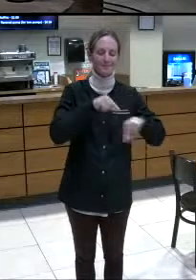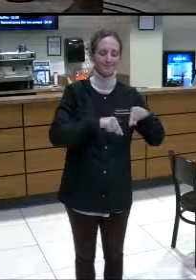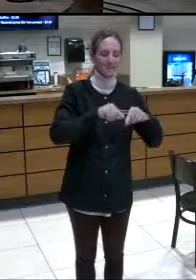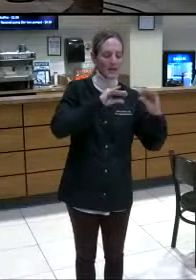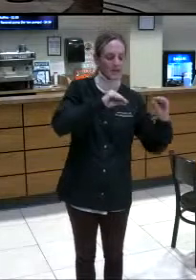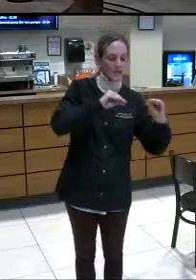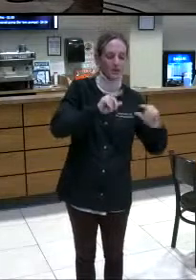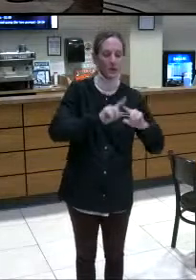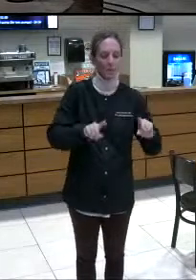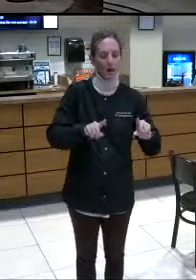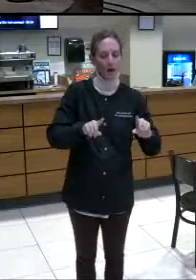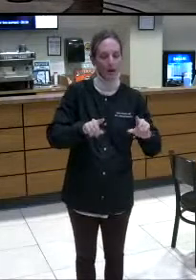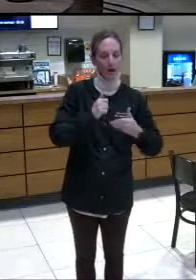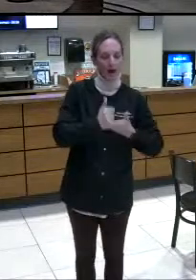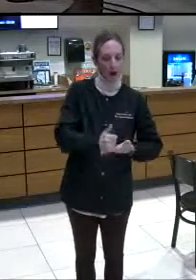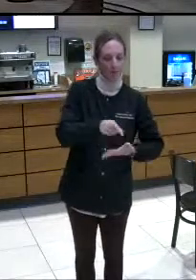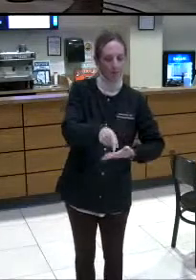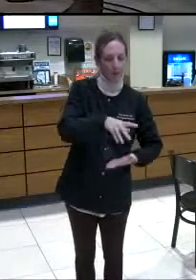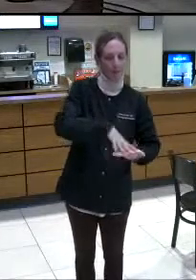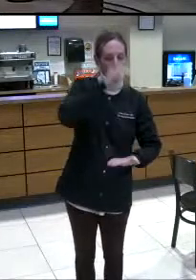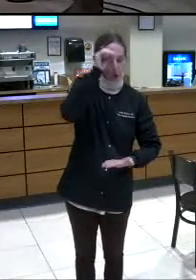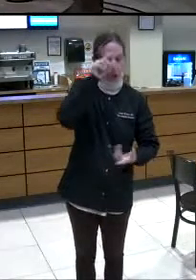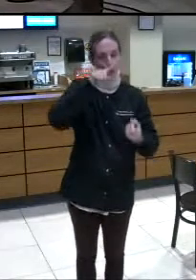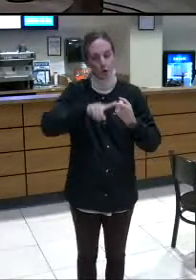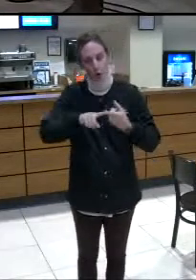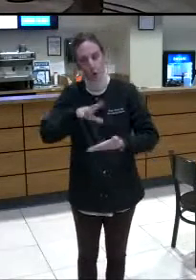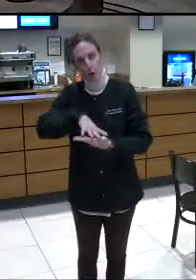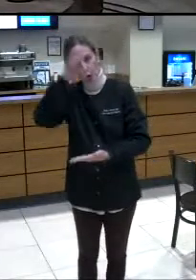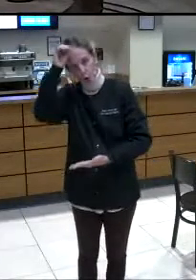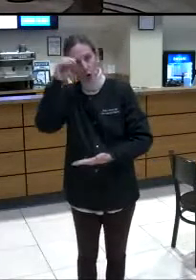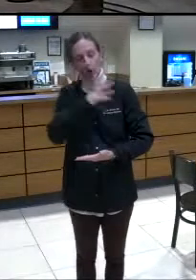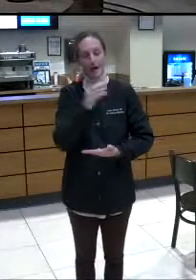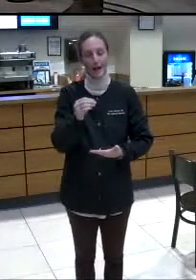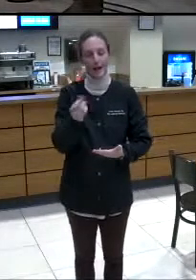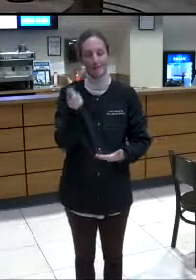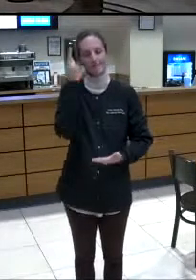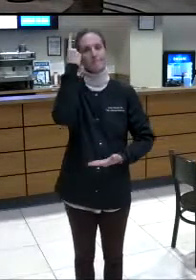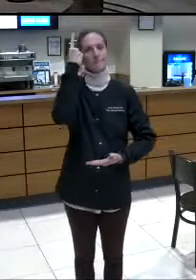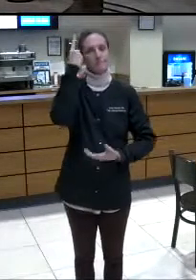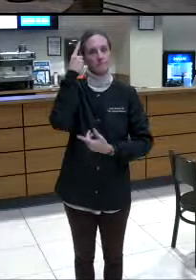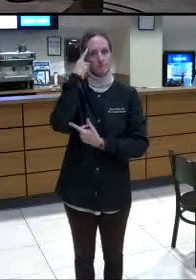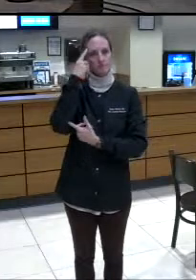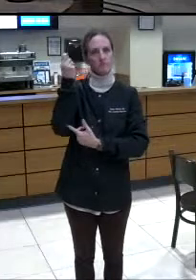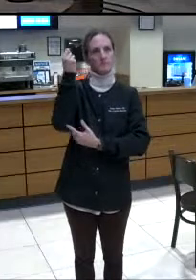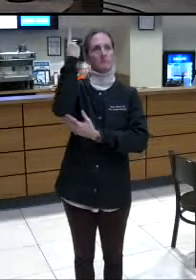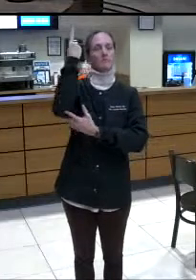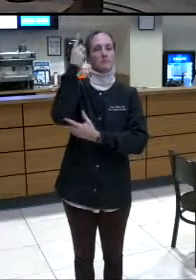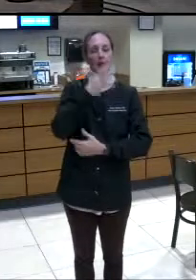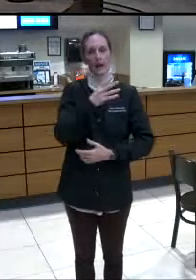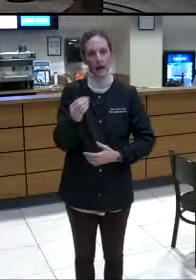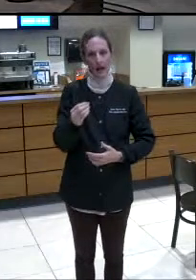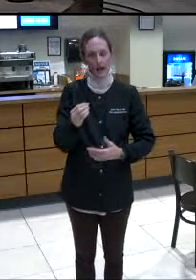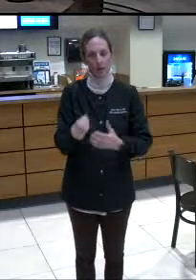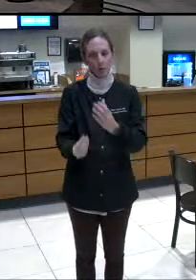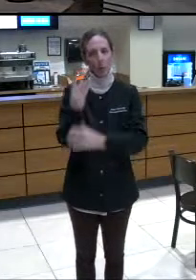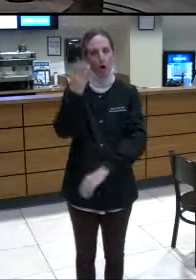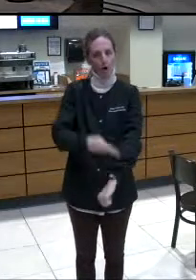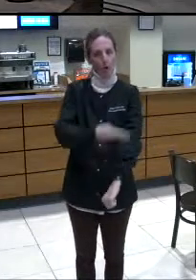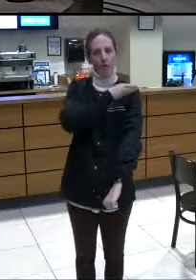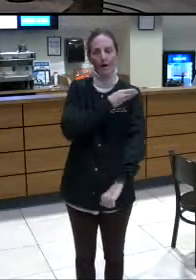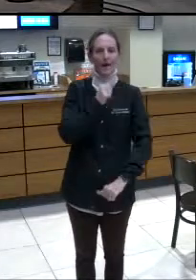learn and understand and grow, and not just to get grades and do well on